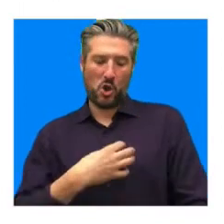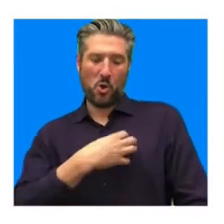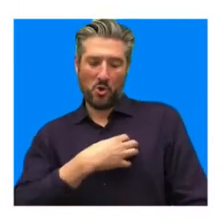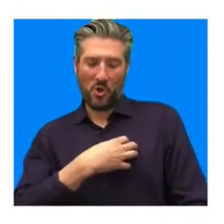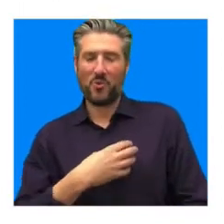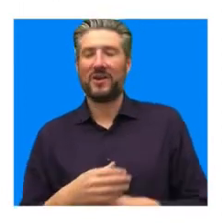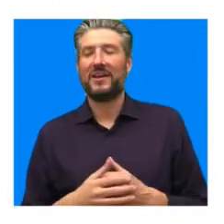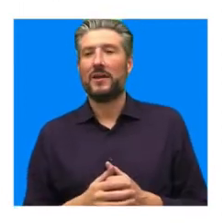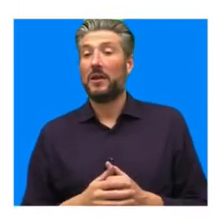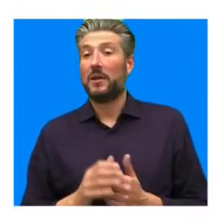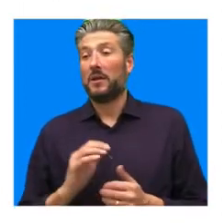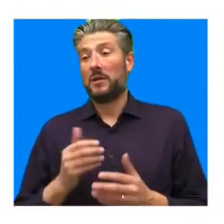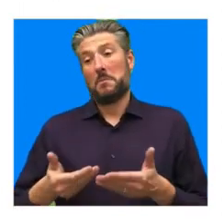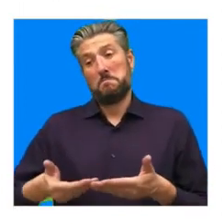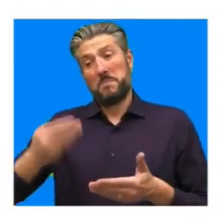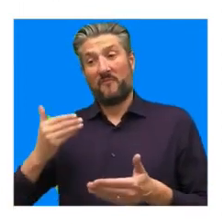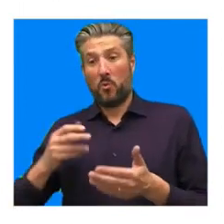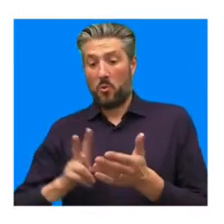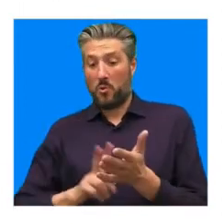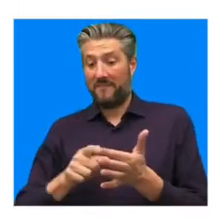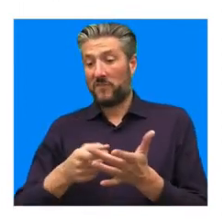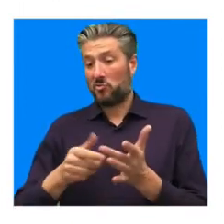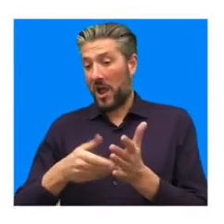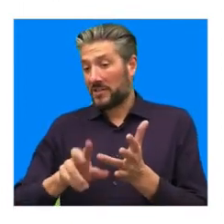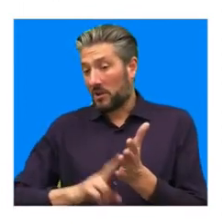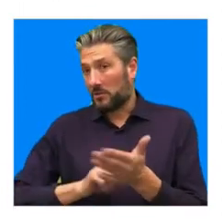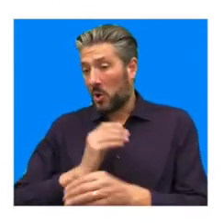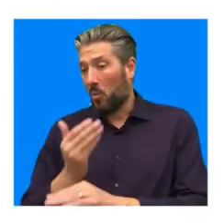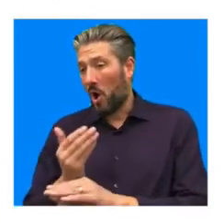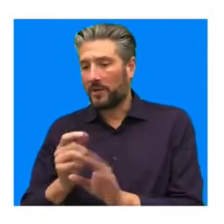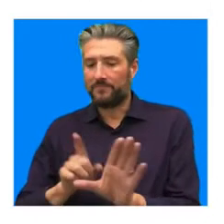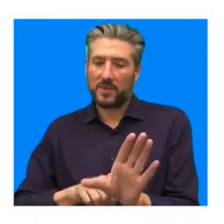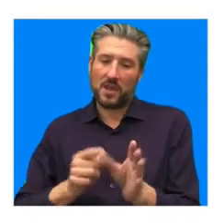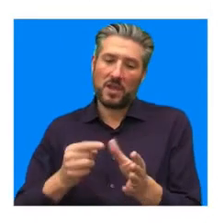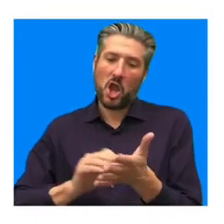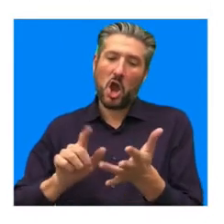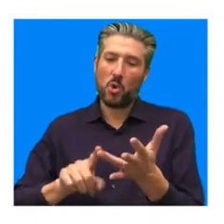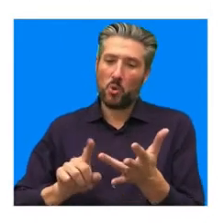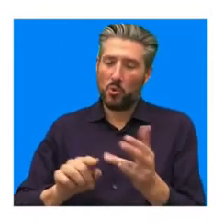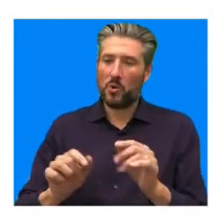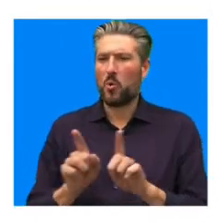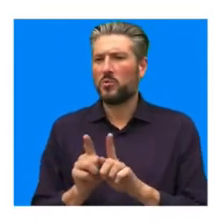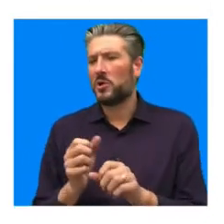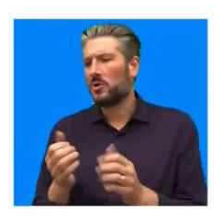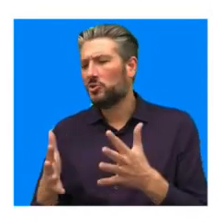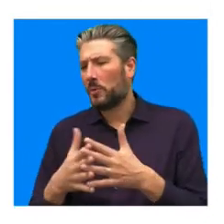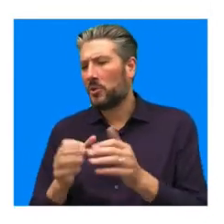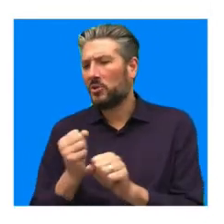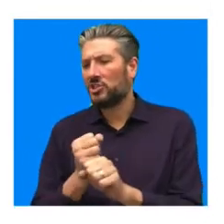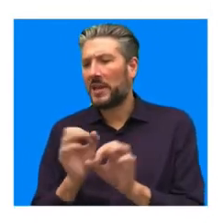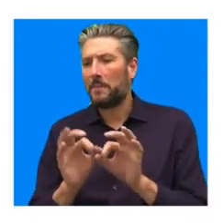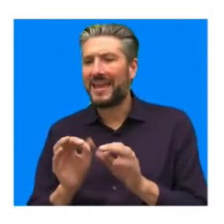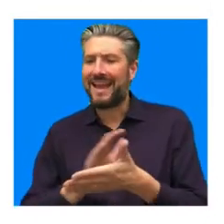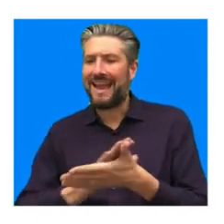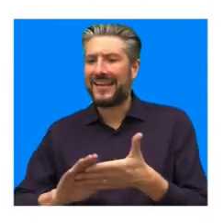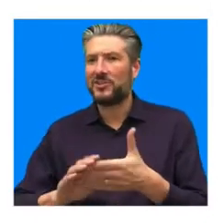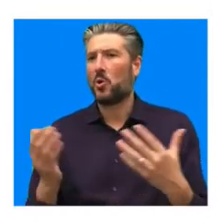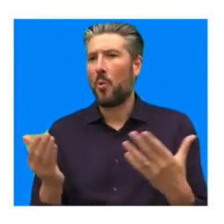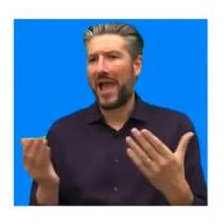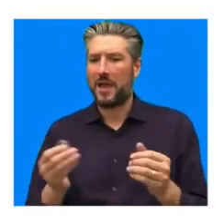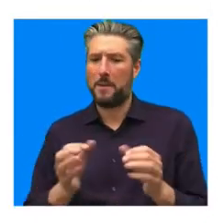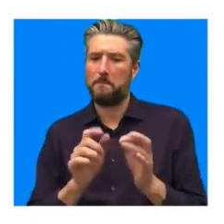for Verizon Media and Yahoo, I was with WGBH Public Broadcasting in Boston, where closed captioning began